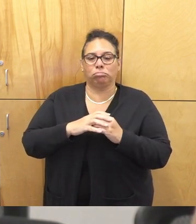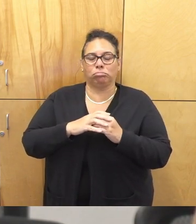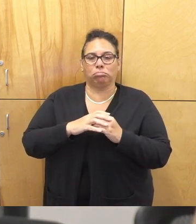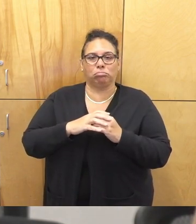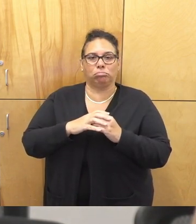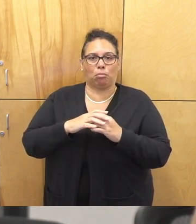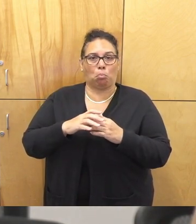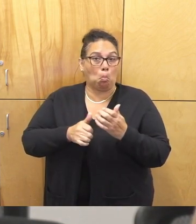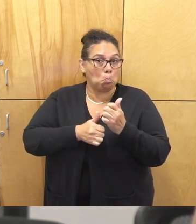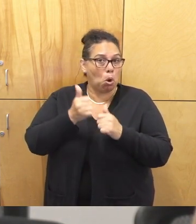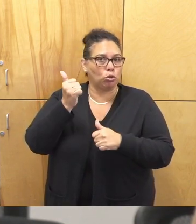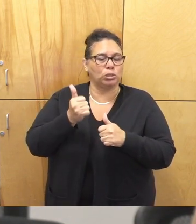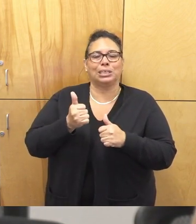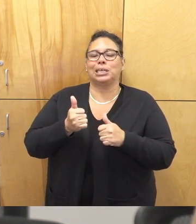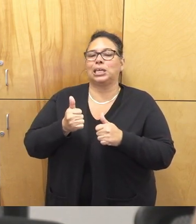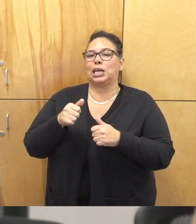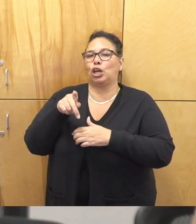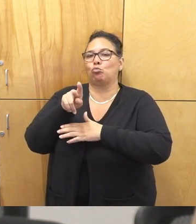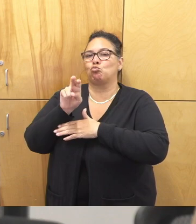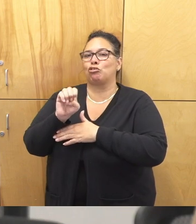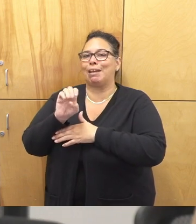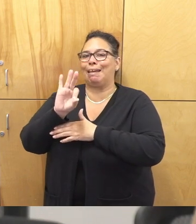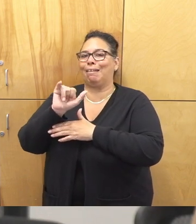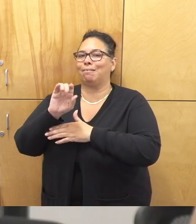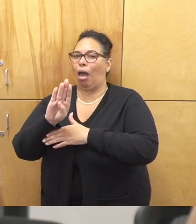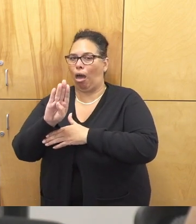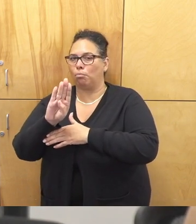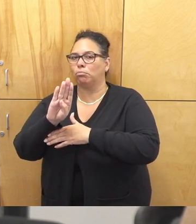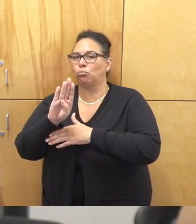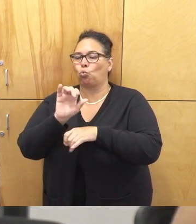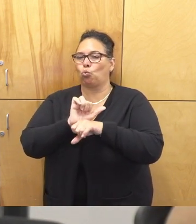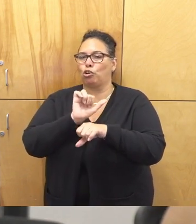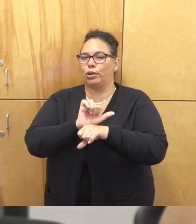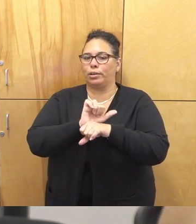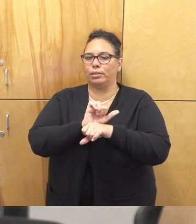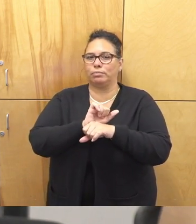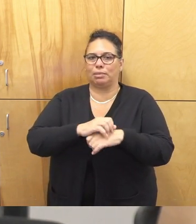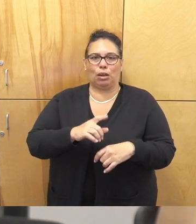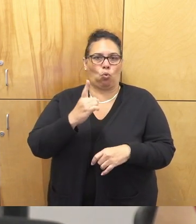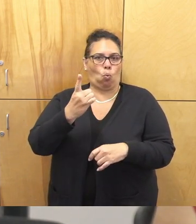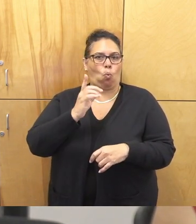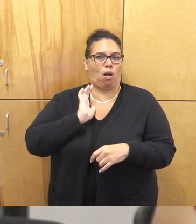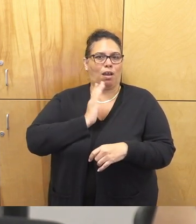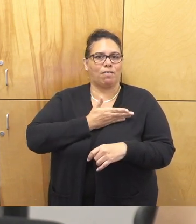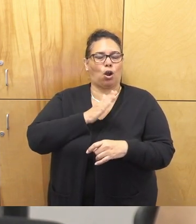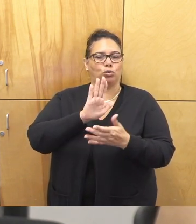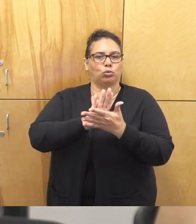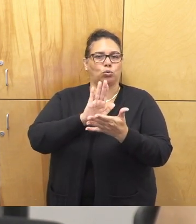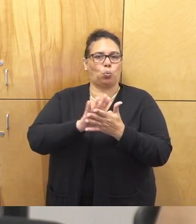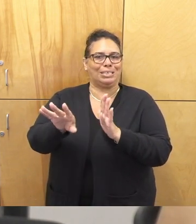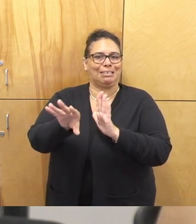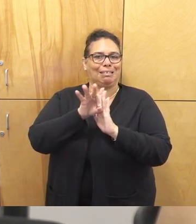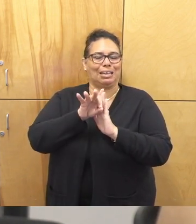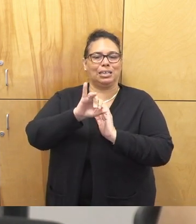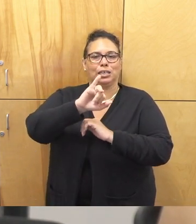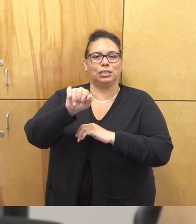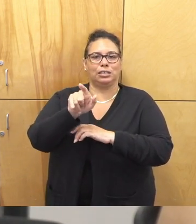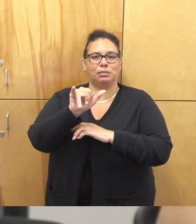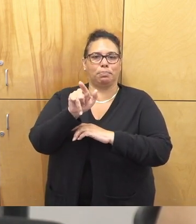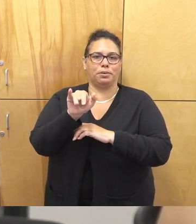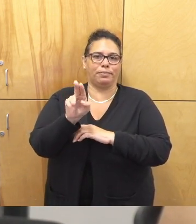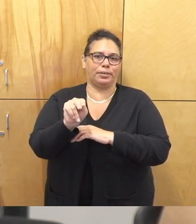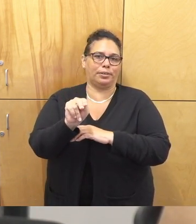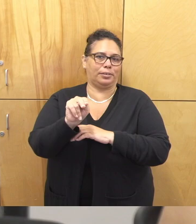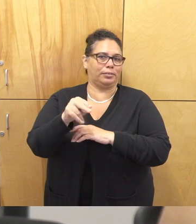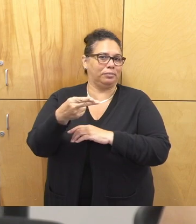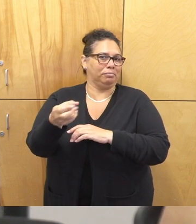primarily doing prefab work at one of our schools. And we selected Jordan High School for that